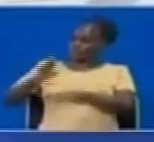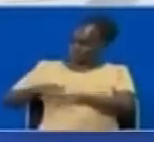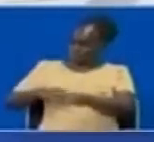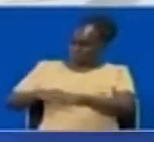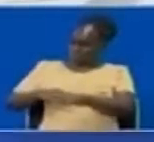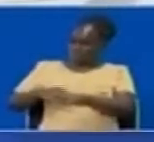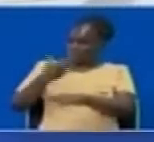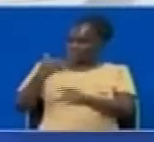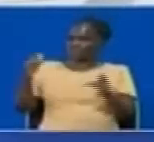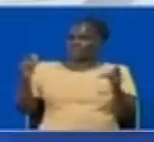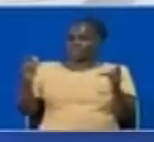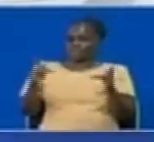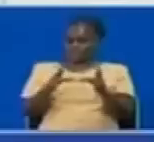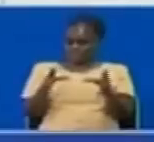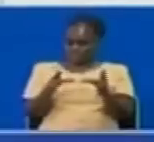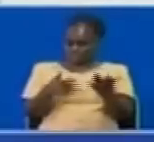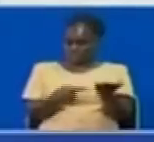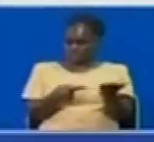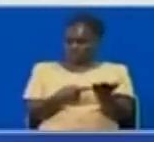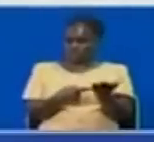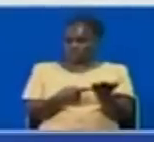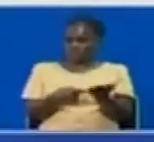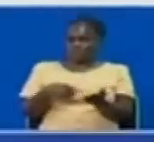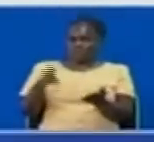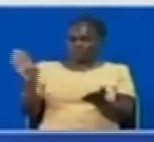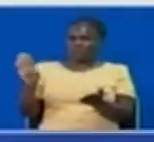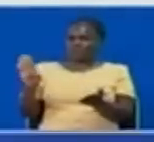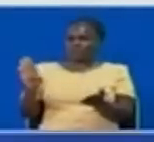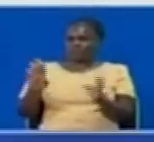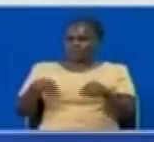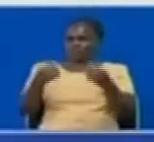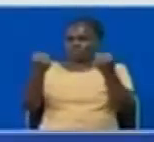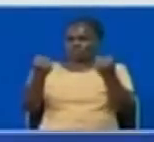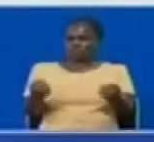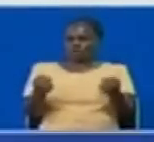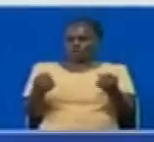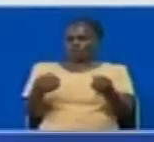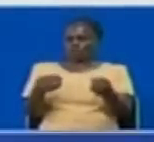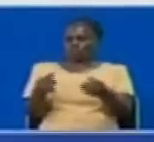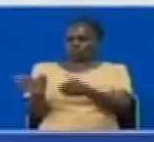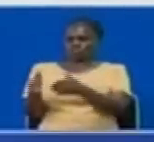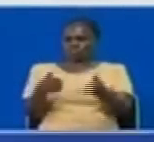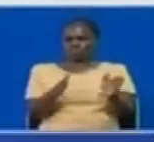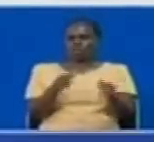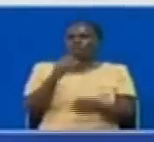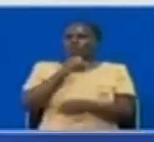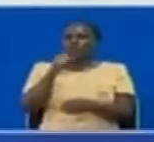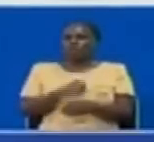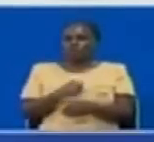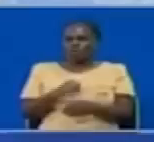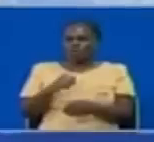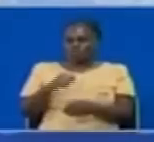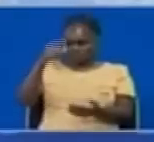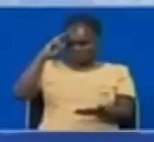technology gains ground. Biometrics is expected to offer a strong alternative to old-fashioned identification.